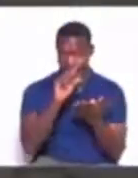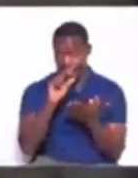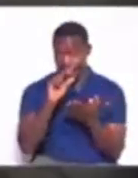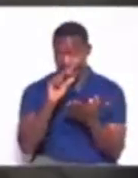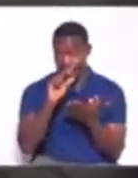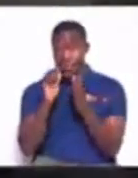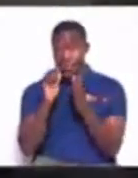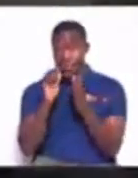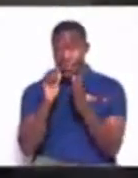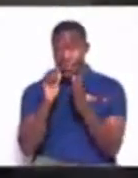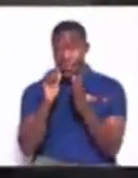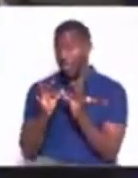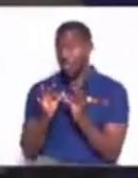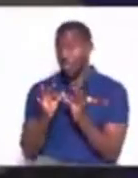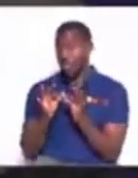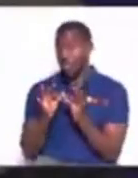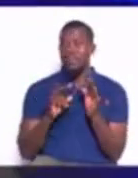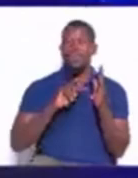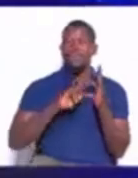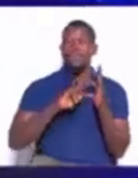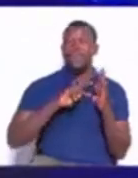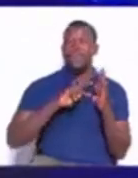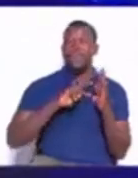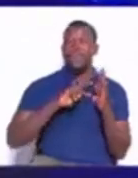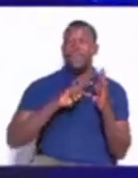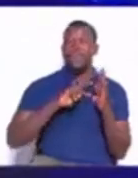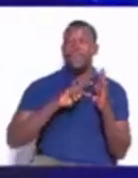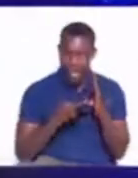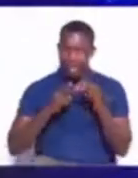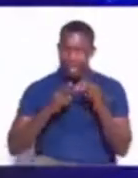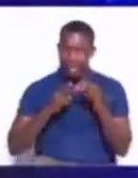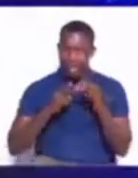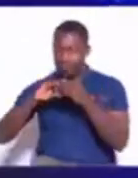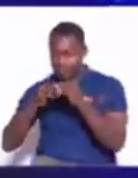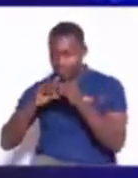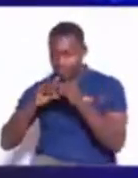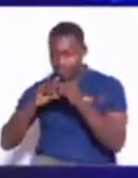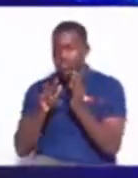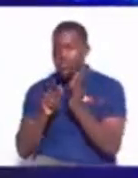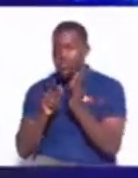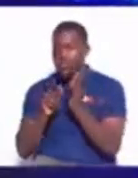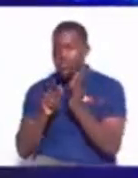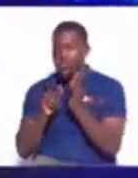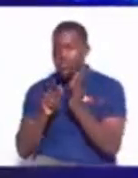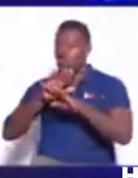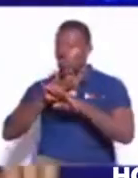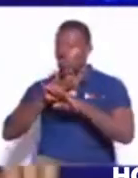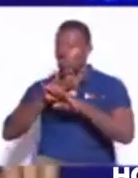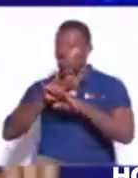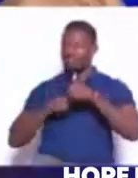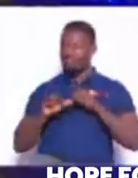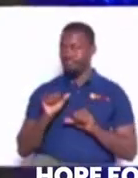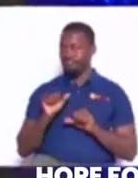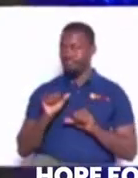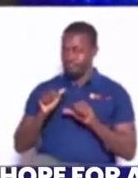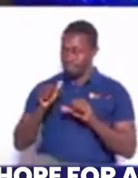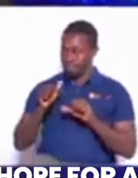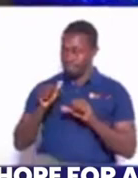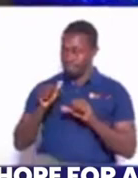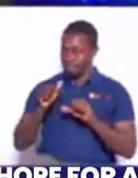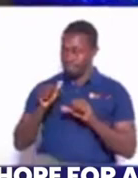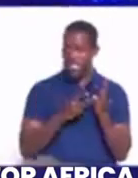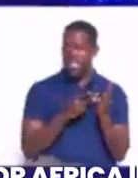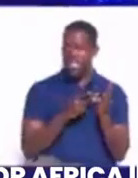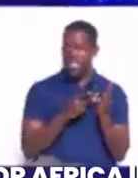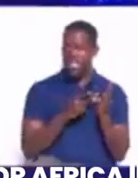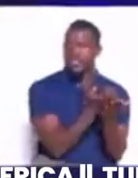be created for good works. So works are the evidence of our faith.